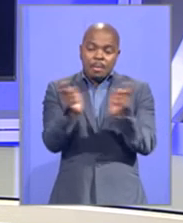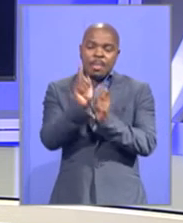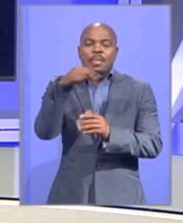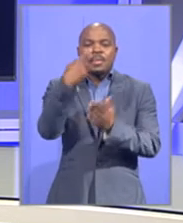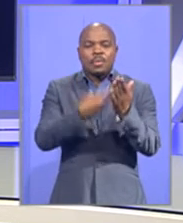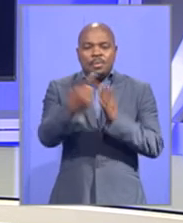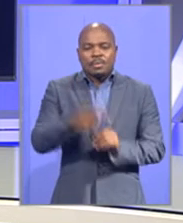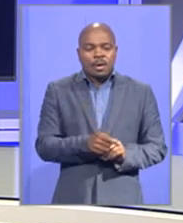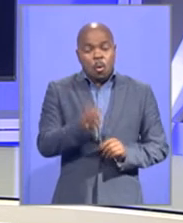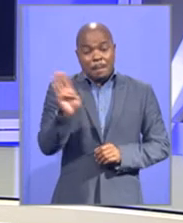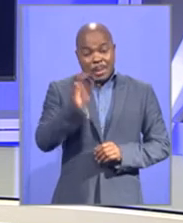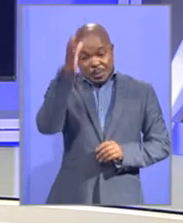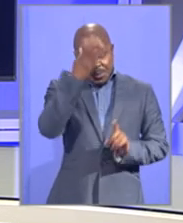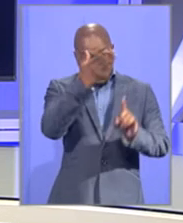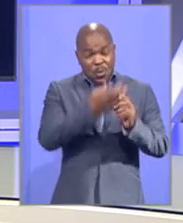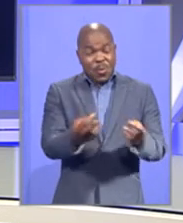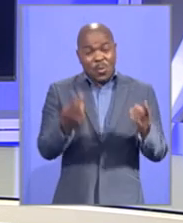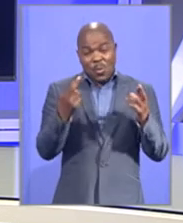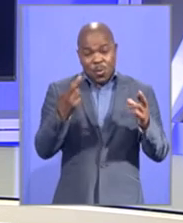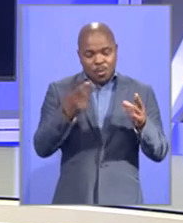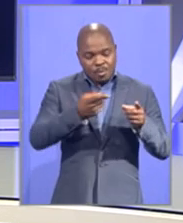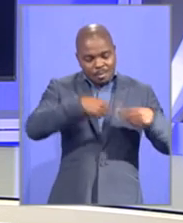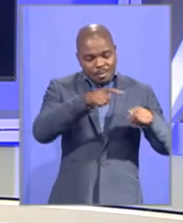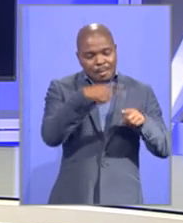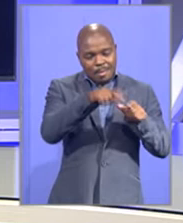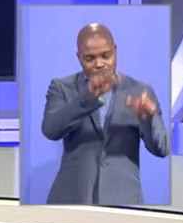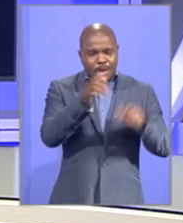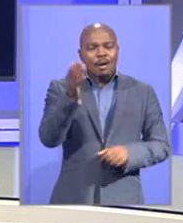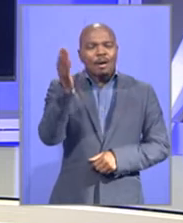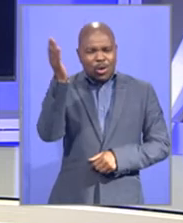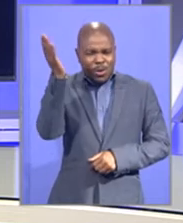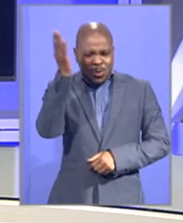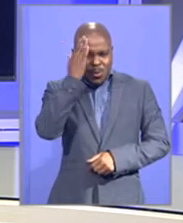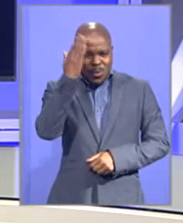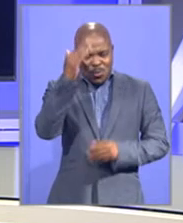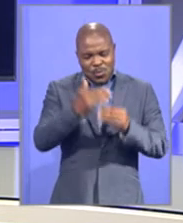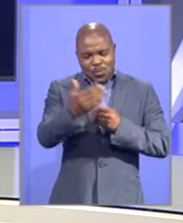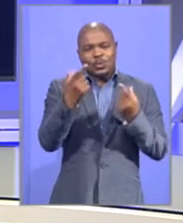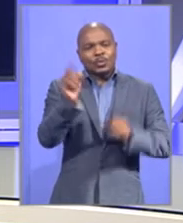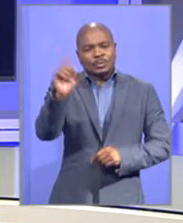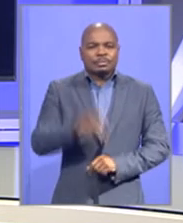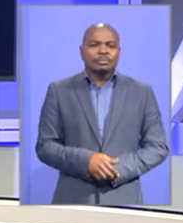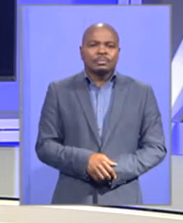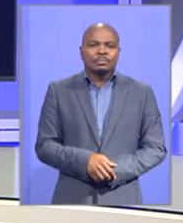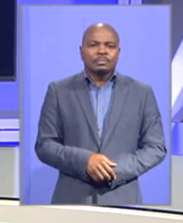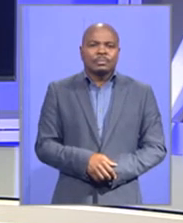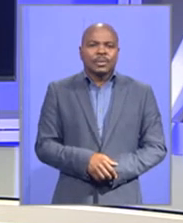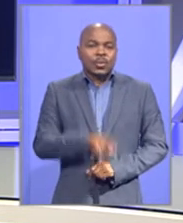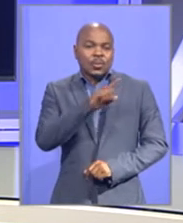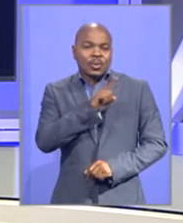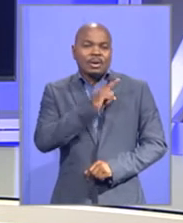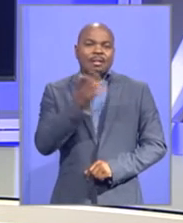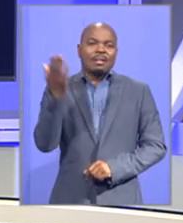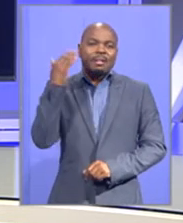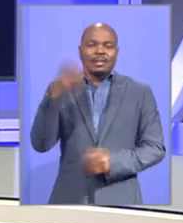kwa Belgium o tletse tsholofelo ya gore batshameki ba itse seo se tlileng ba tlileng go se dira go latela